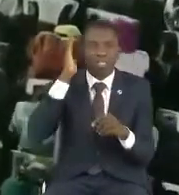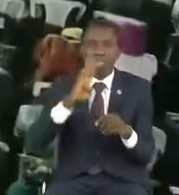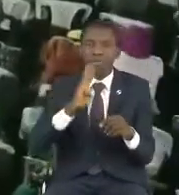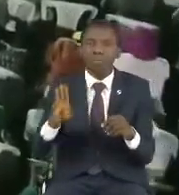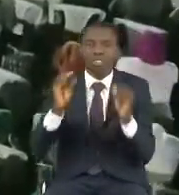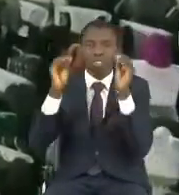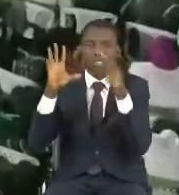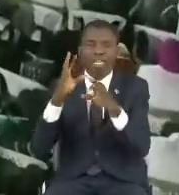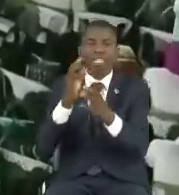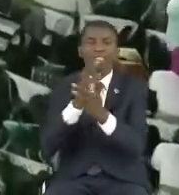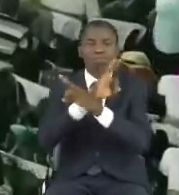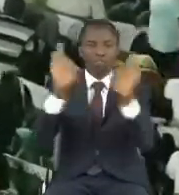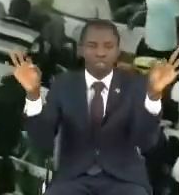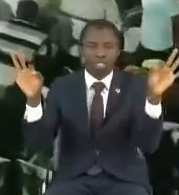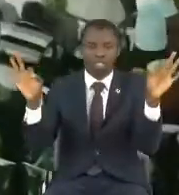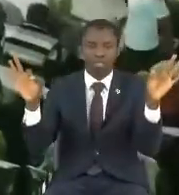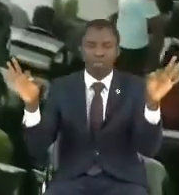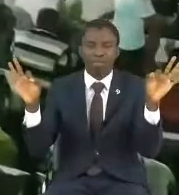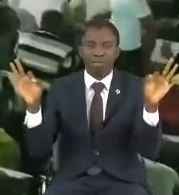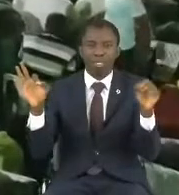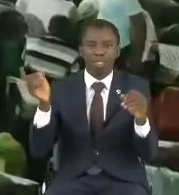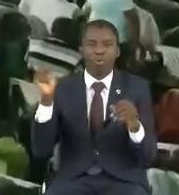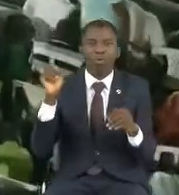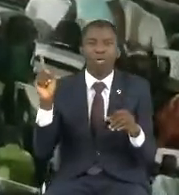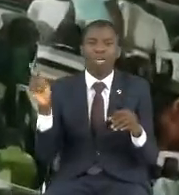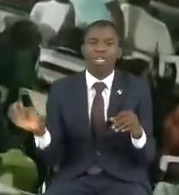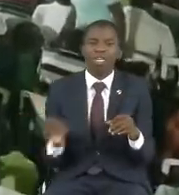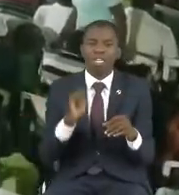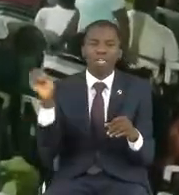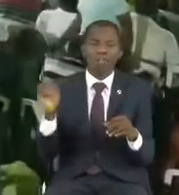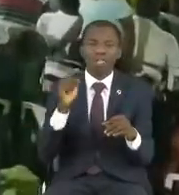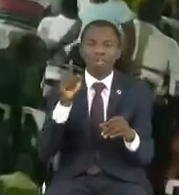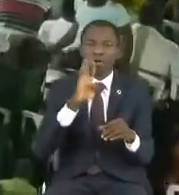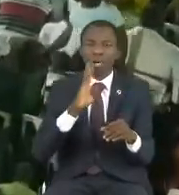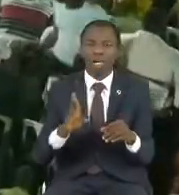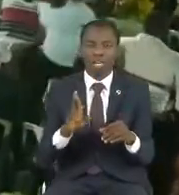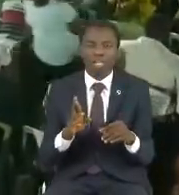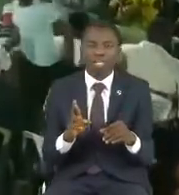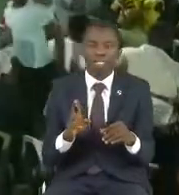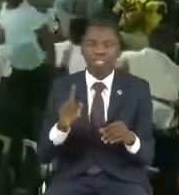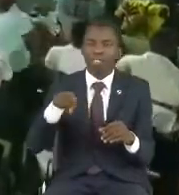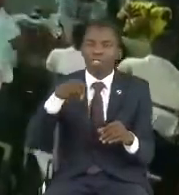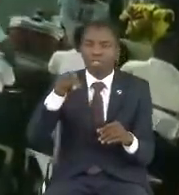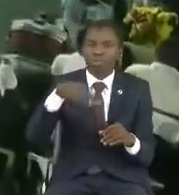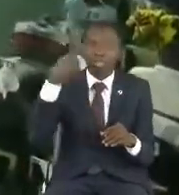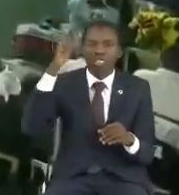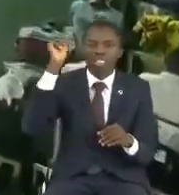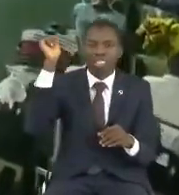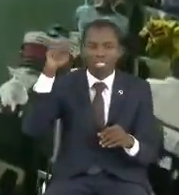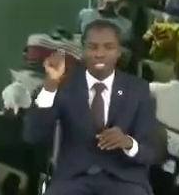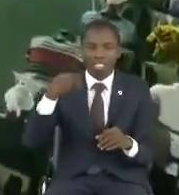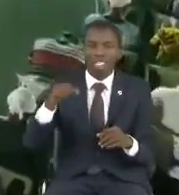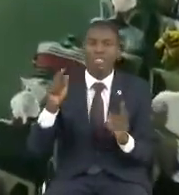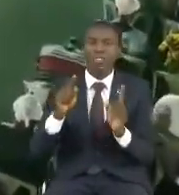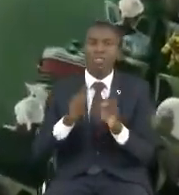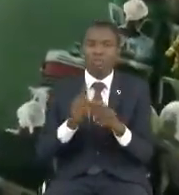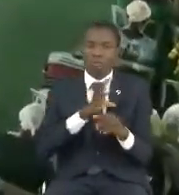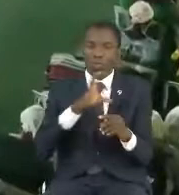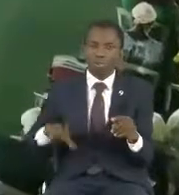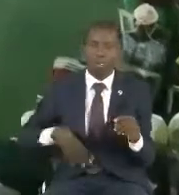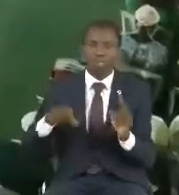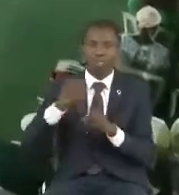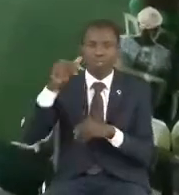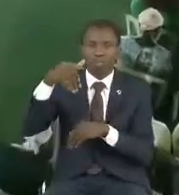free. Wherever you are, you're saying yes to Christ tonight. You're